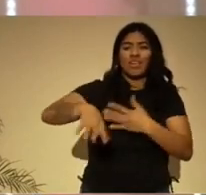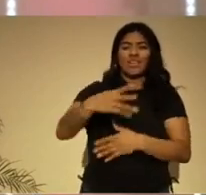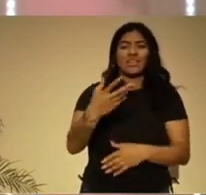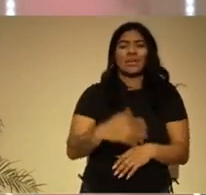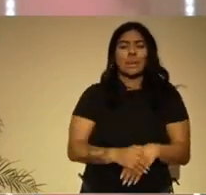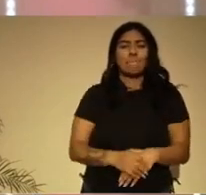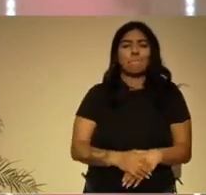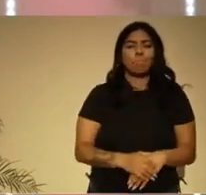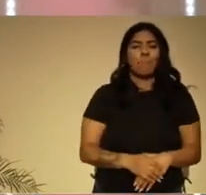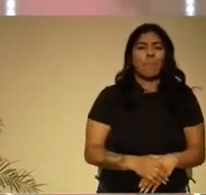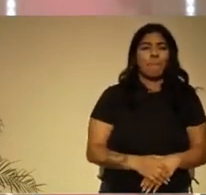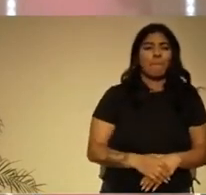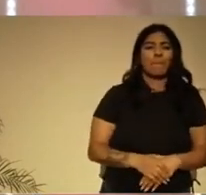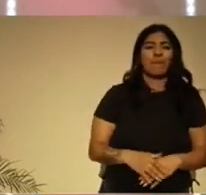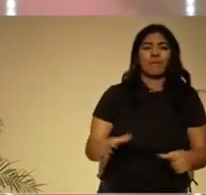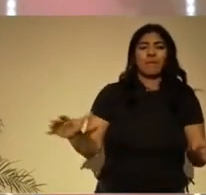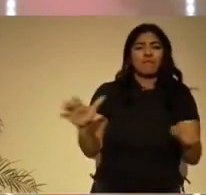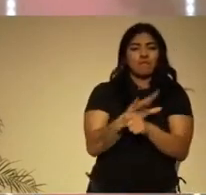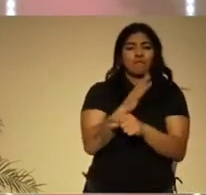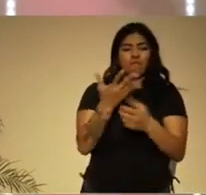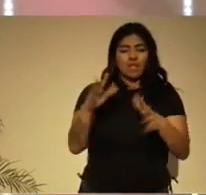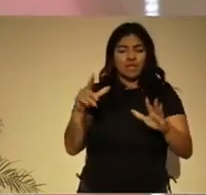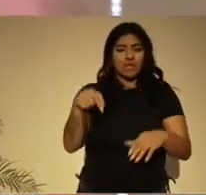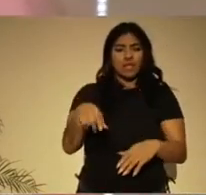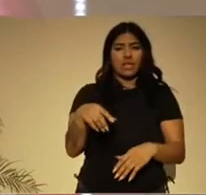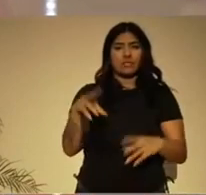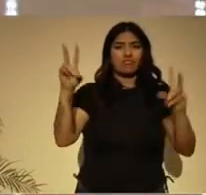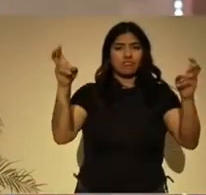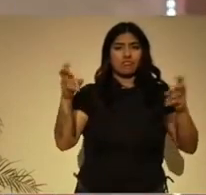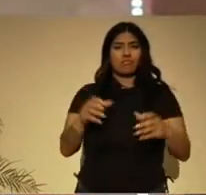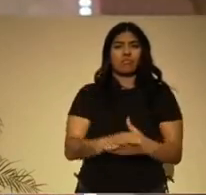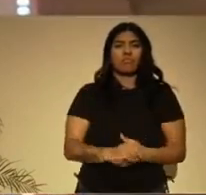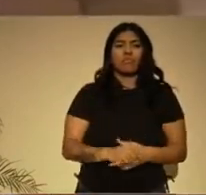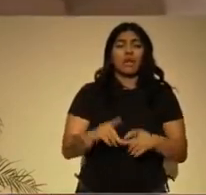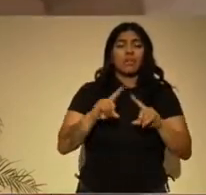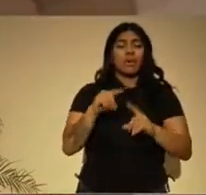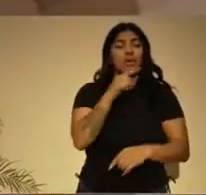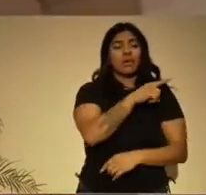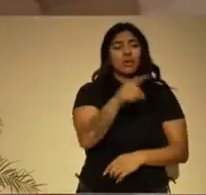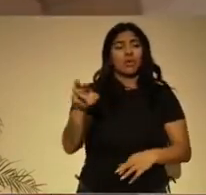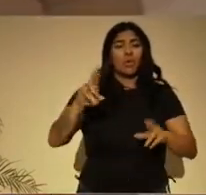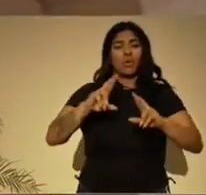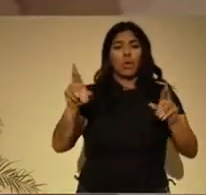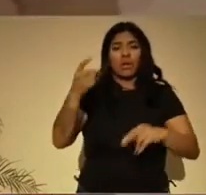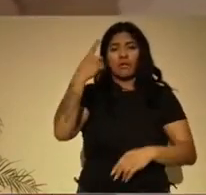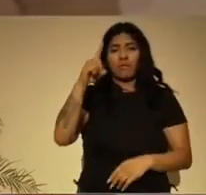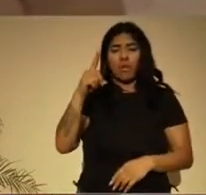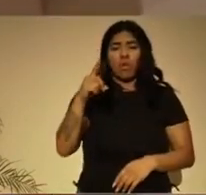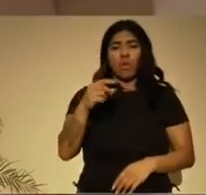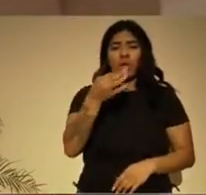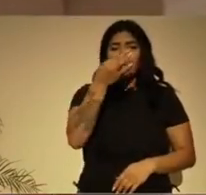after, to complete this series. But are you ready for eternity?